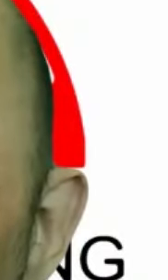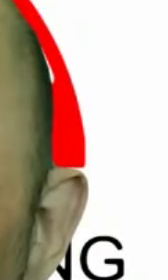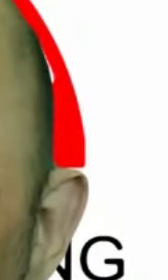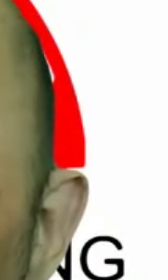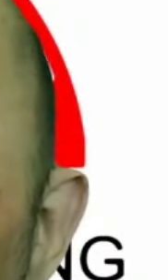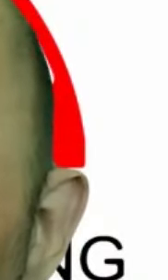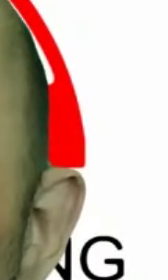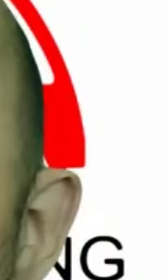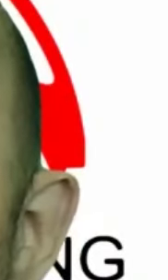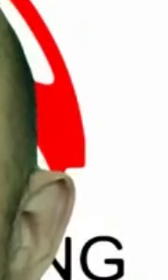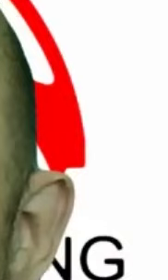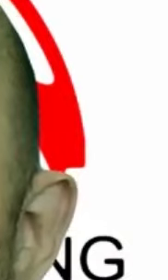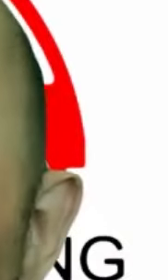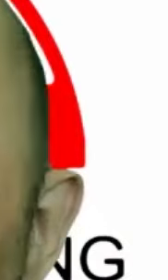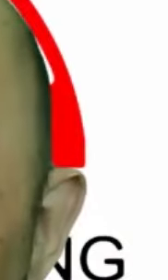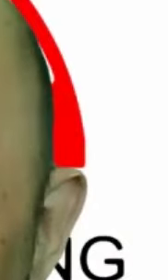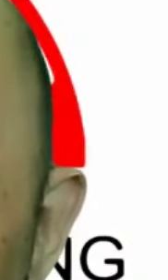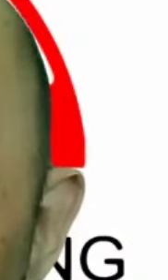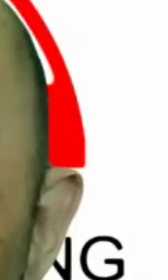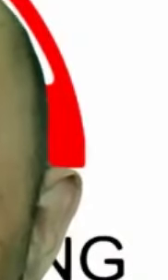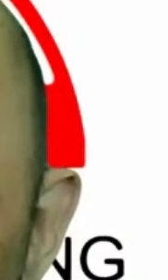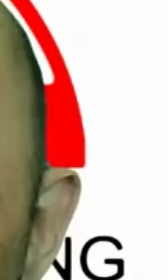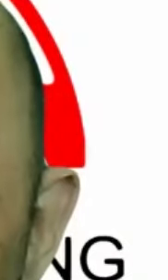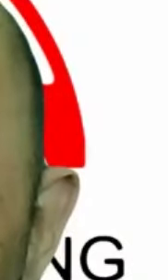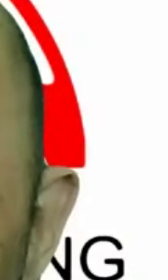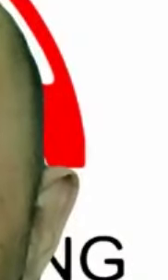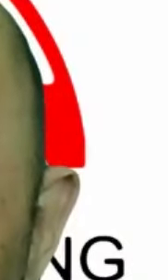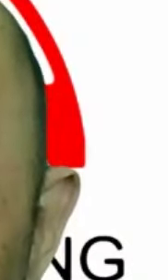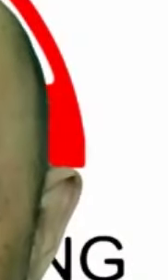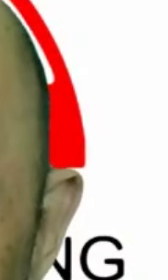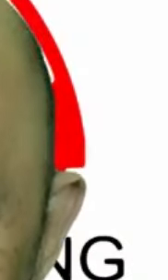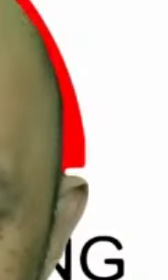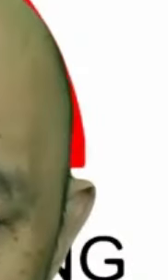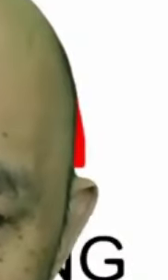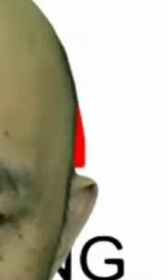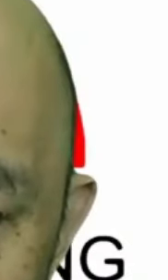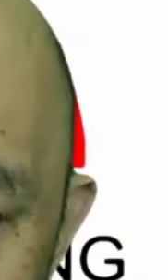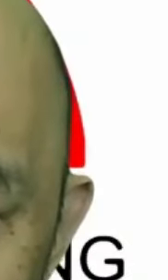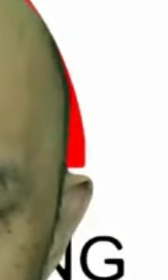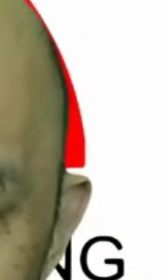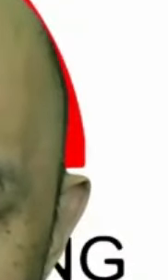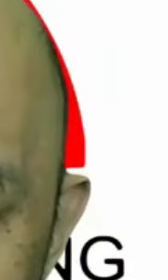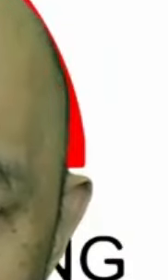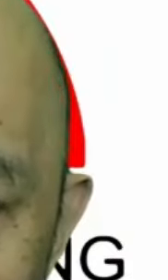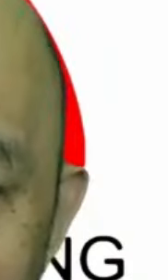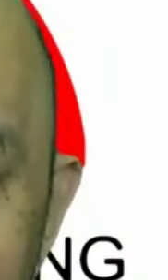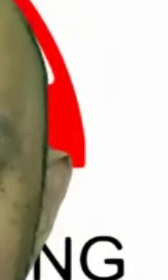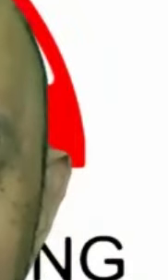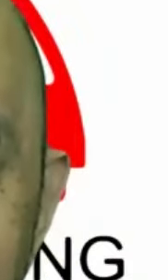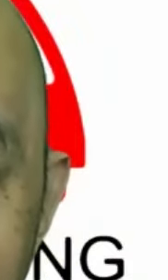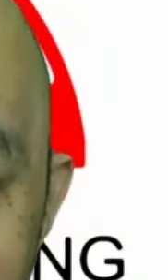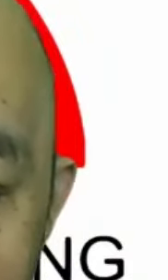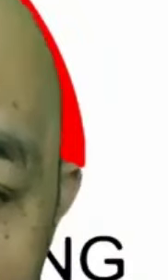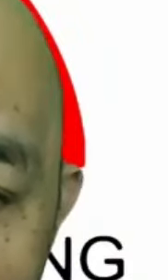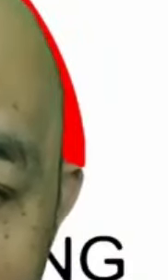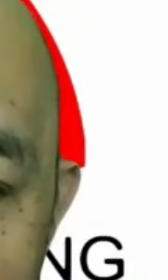we remember that many hospitals didn't want to treat us. So it happened that they